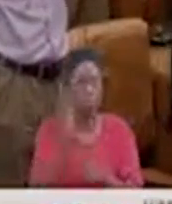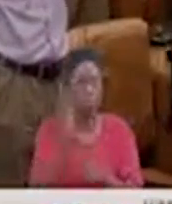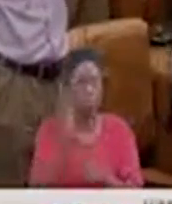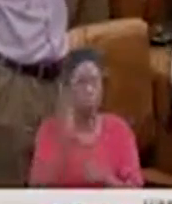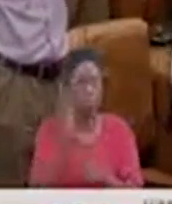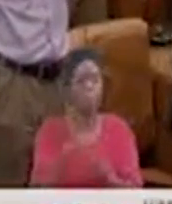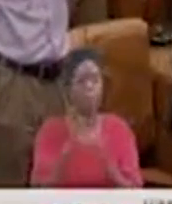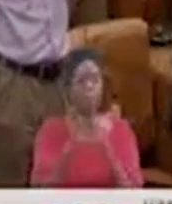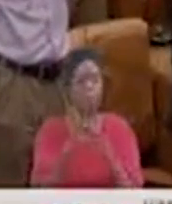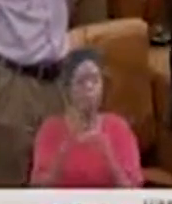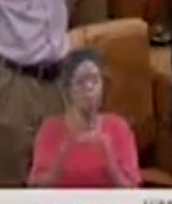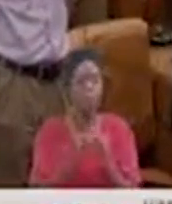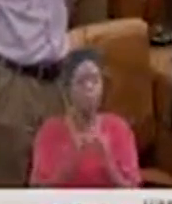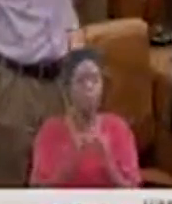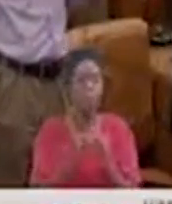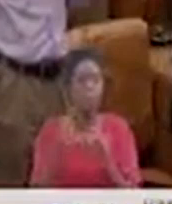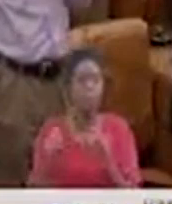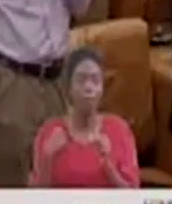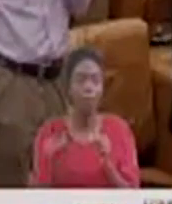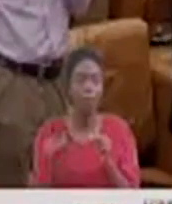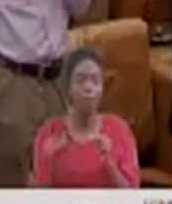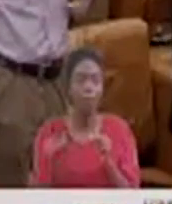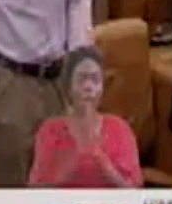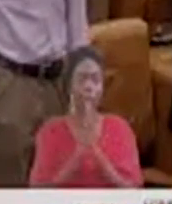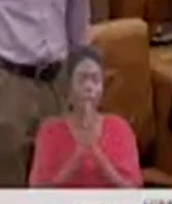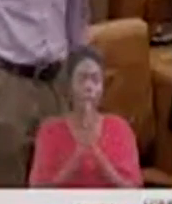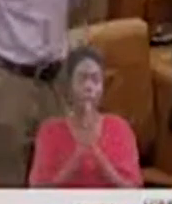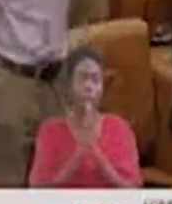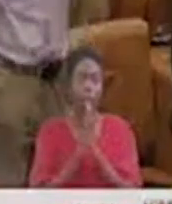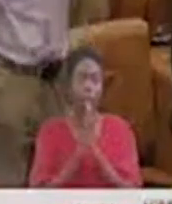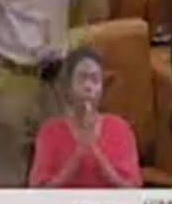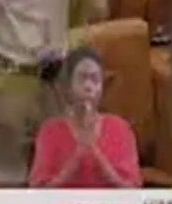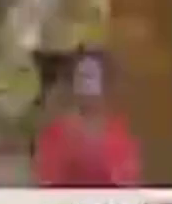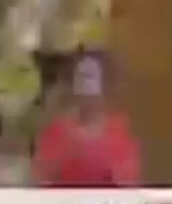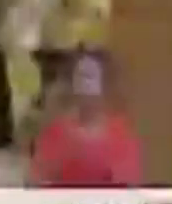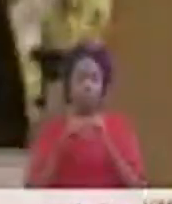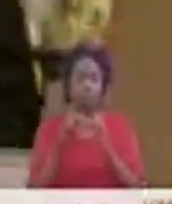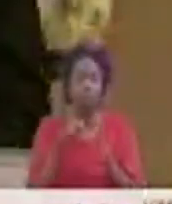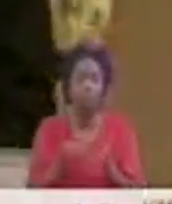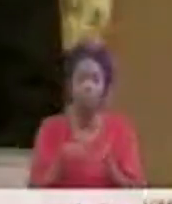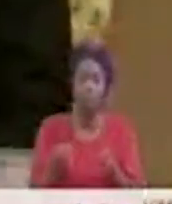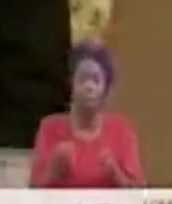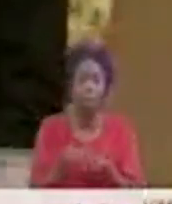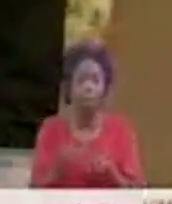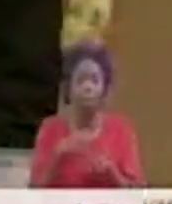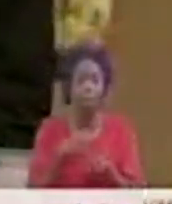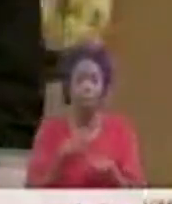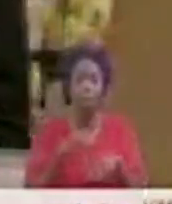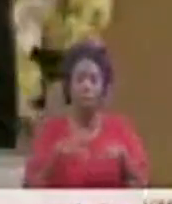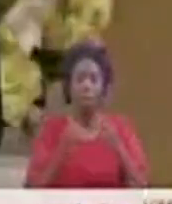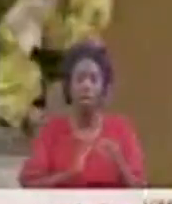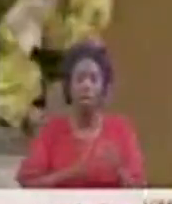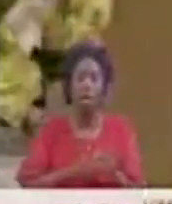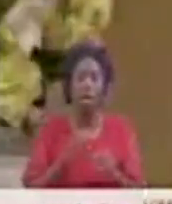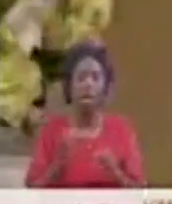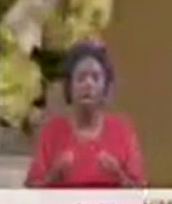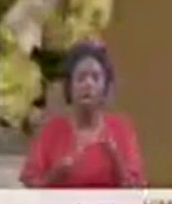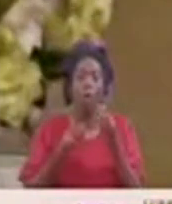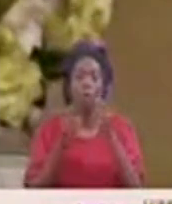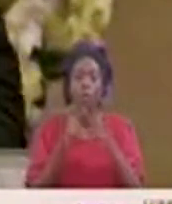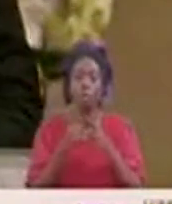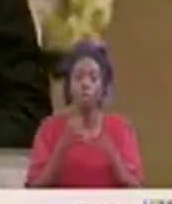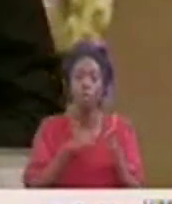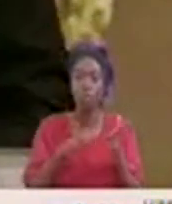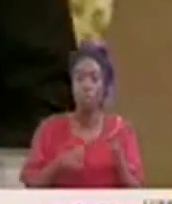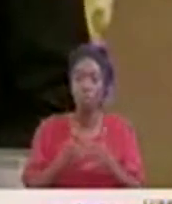In Jesus' name, we pray. We remain standing as we give our tithe and offering unto the